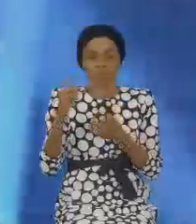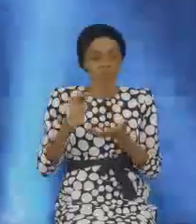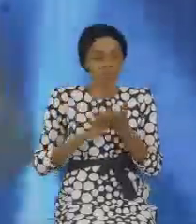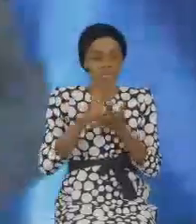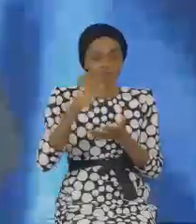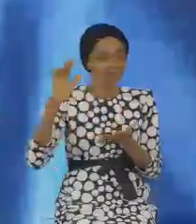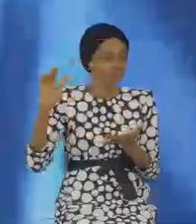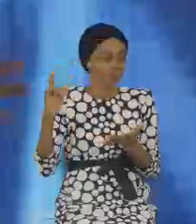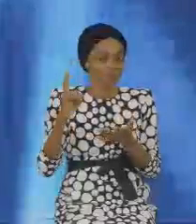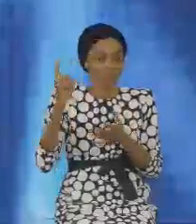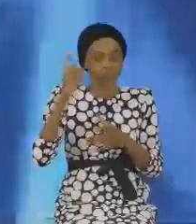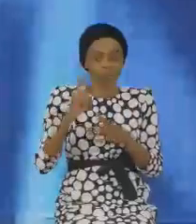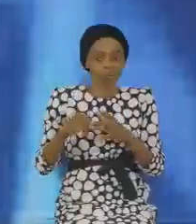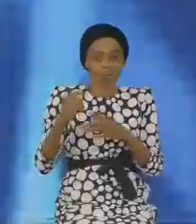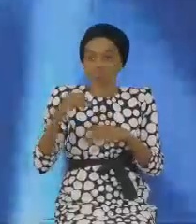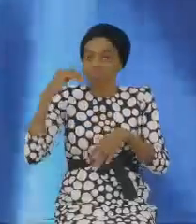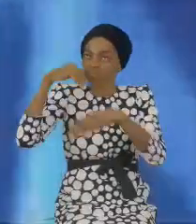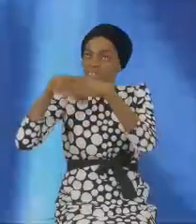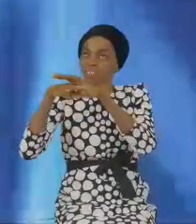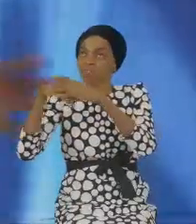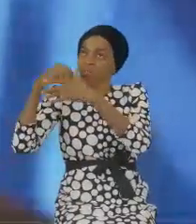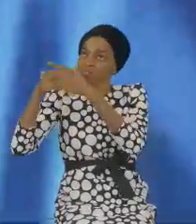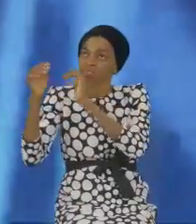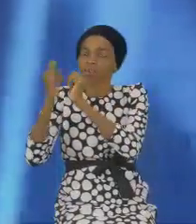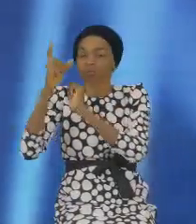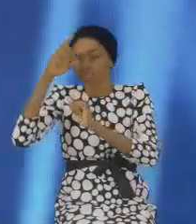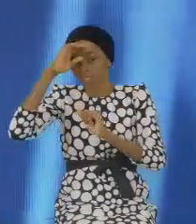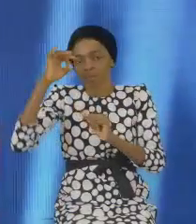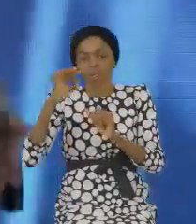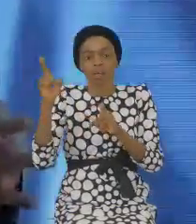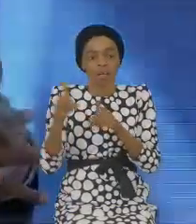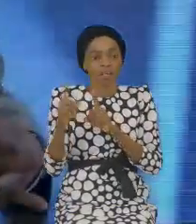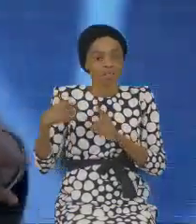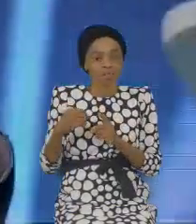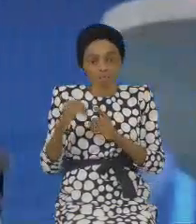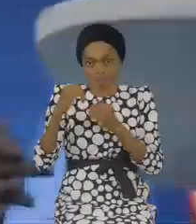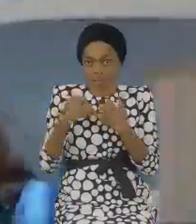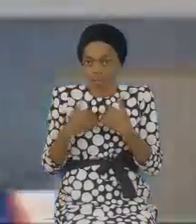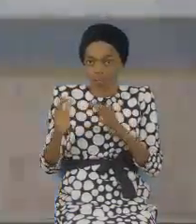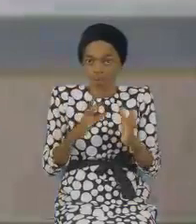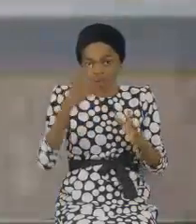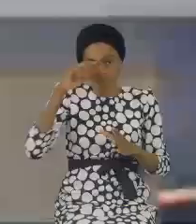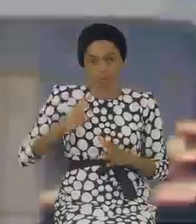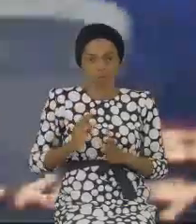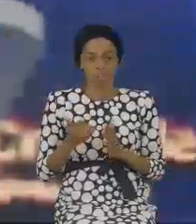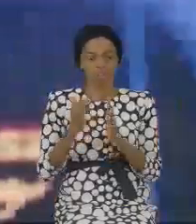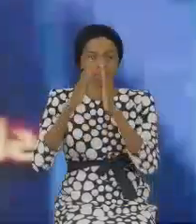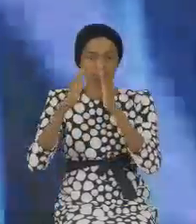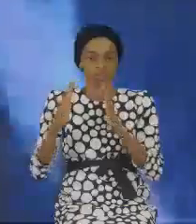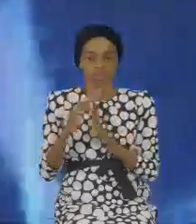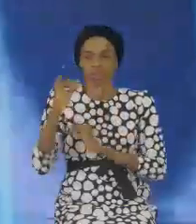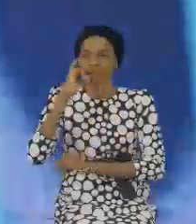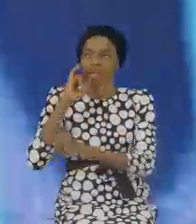glorification. When we enter with him, and he has prepared for us a city. Look at Isaiah